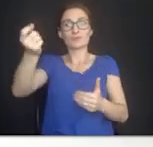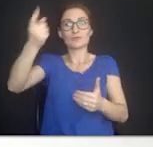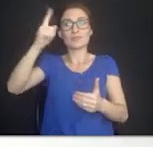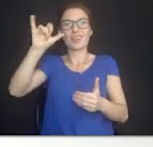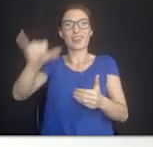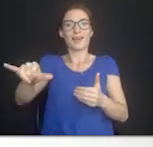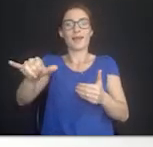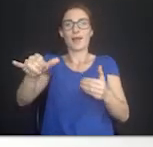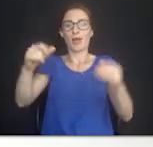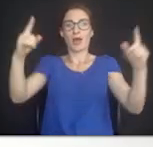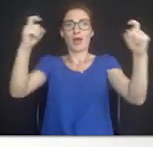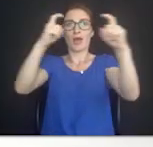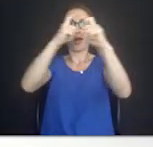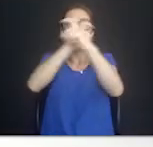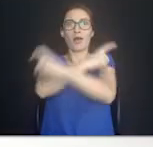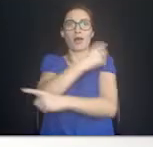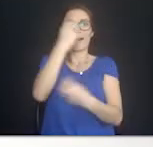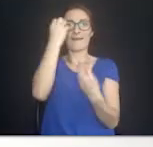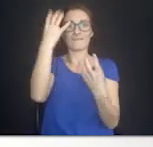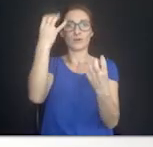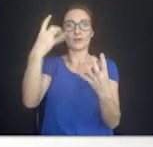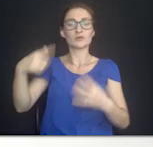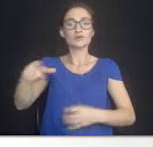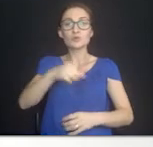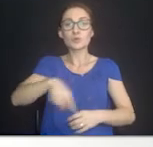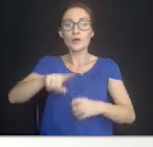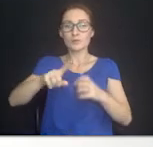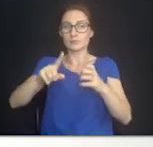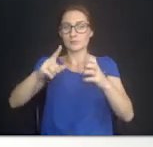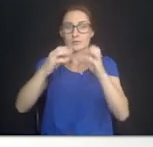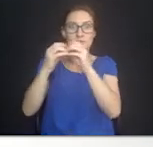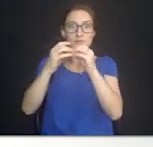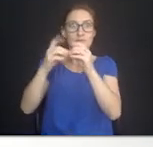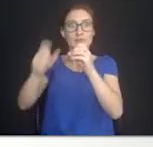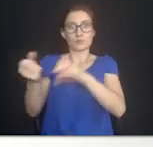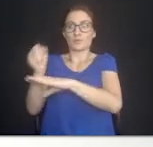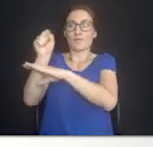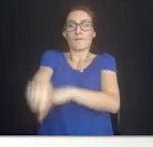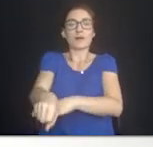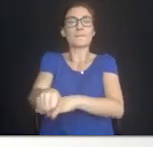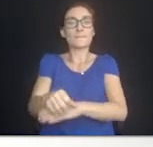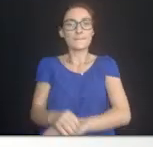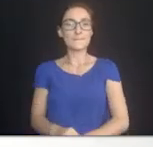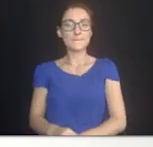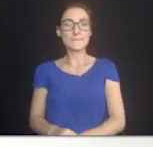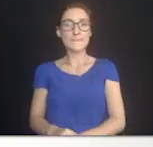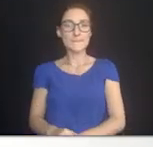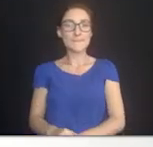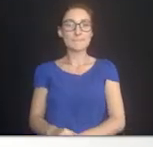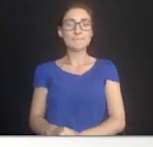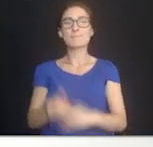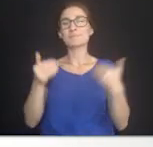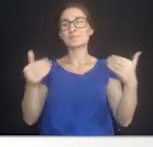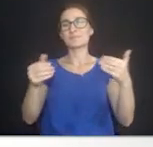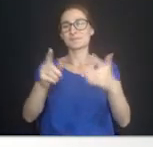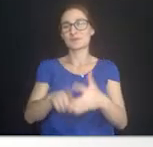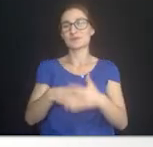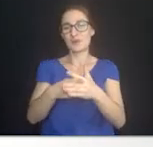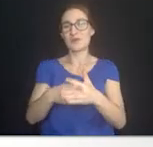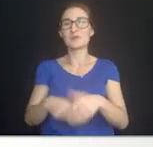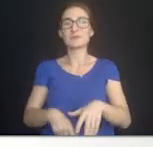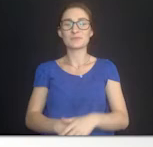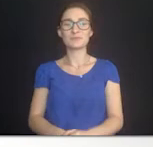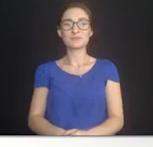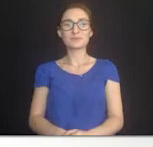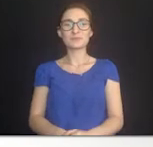of information that they're up against and how to really get connected to all those pieces. So let's go ahead and get started. Like I